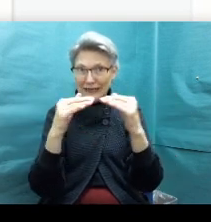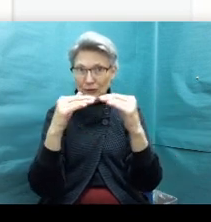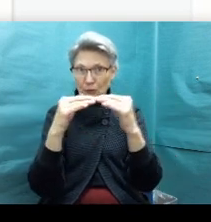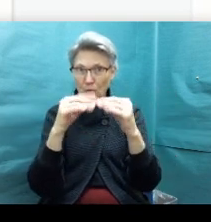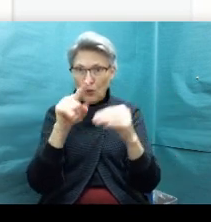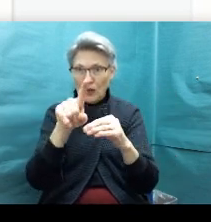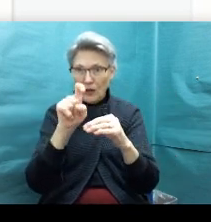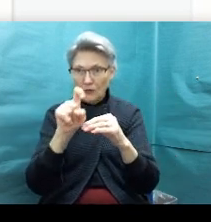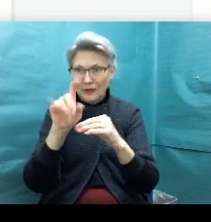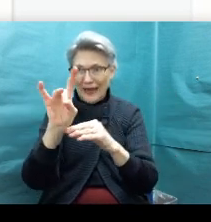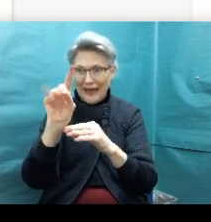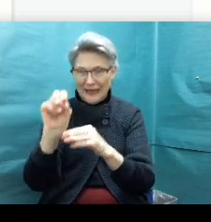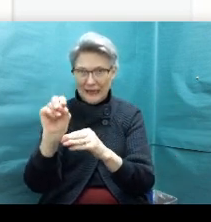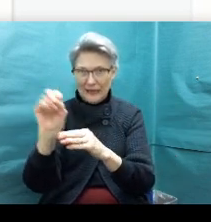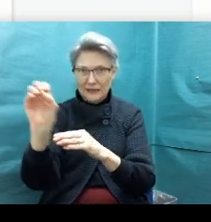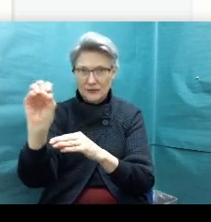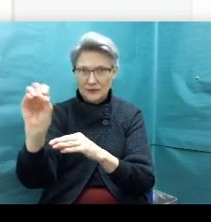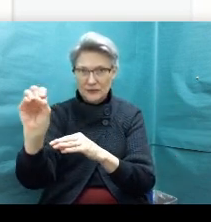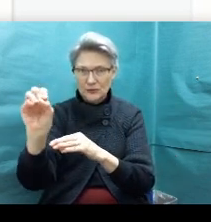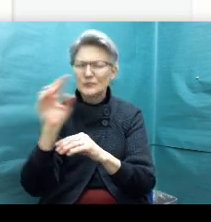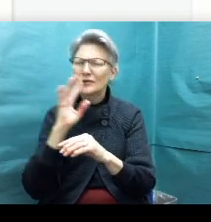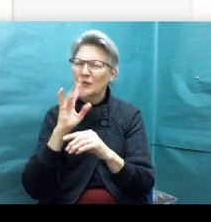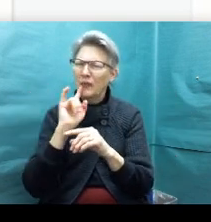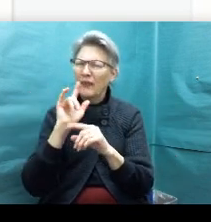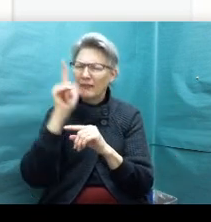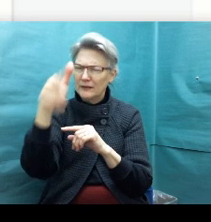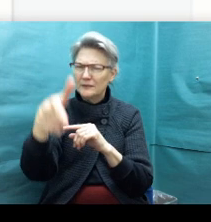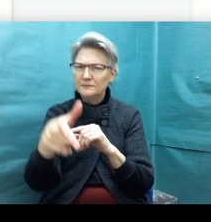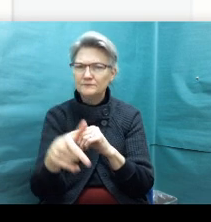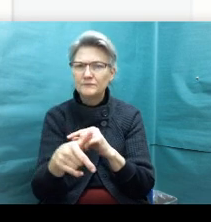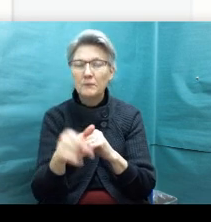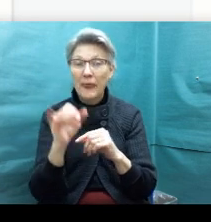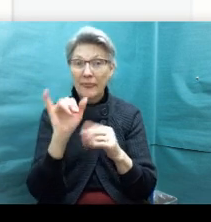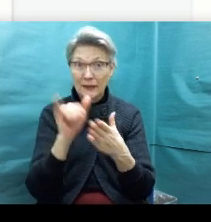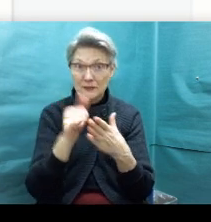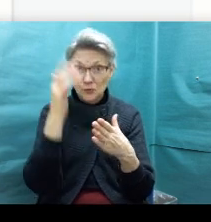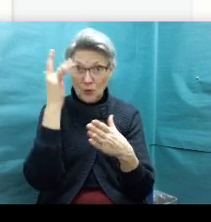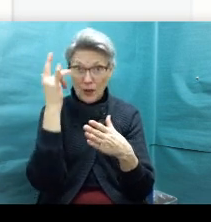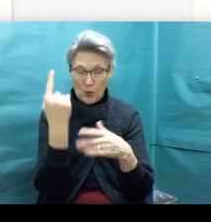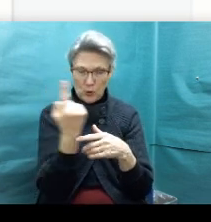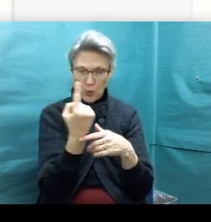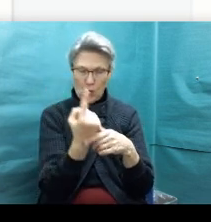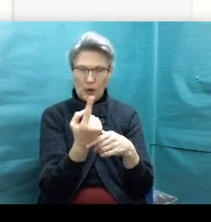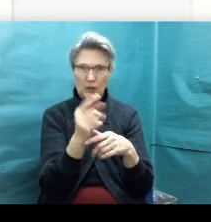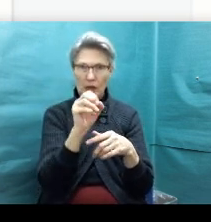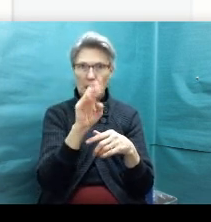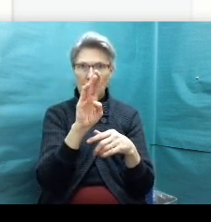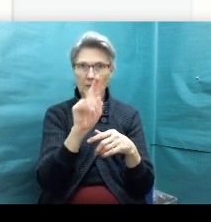in future lessons. But that is why you can only have one obtuse angle.